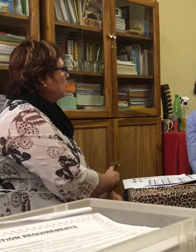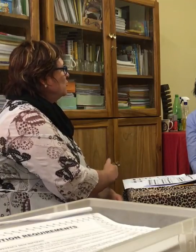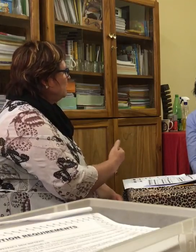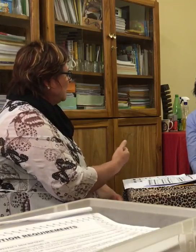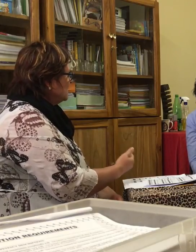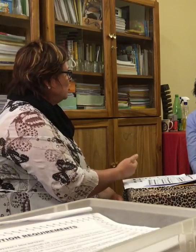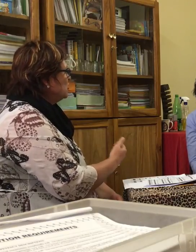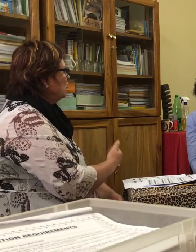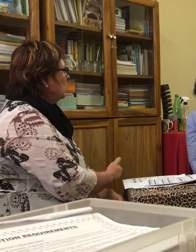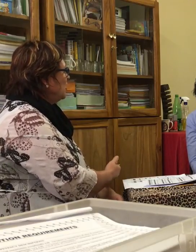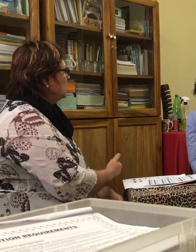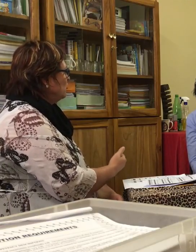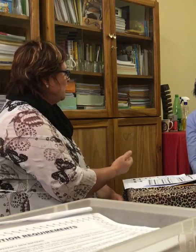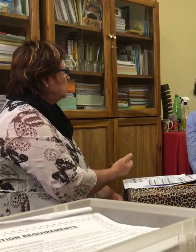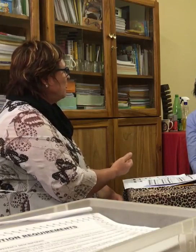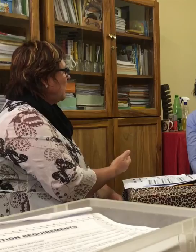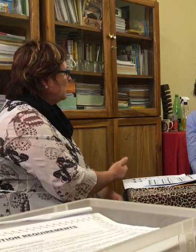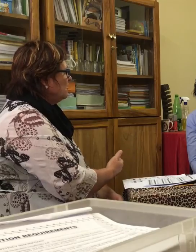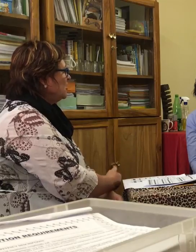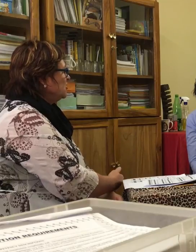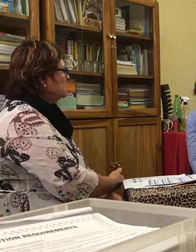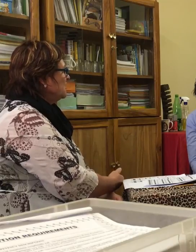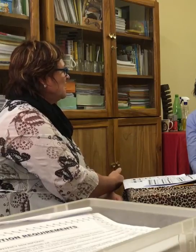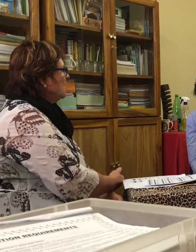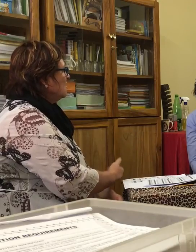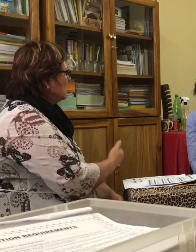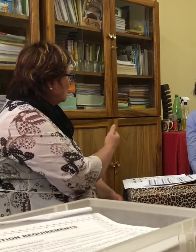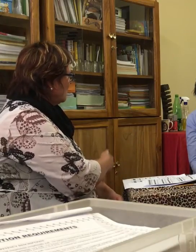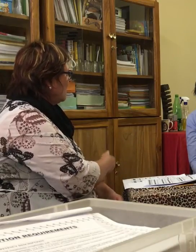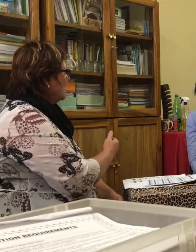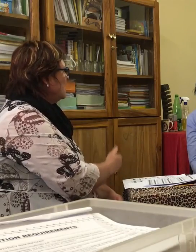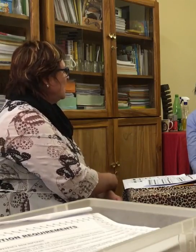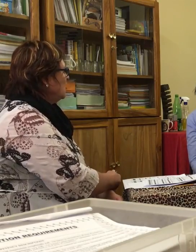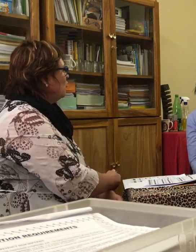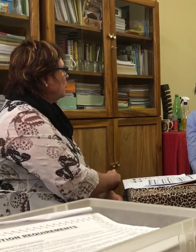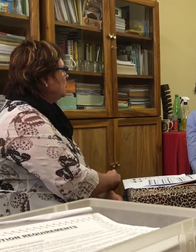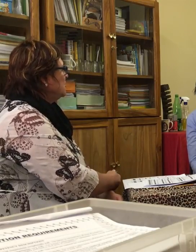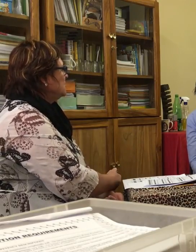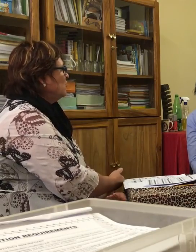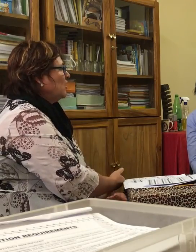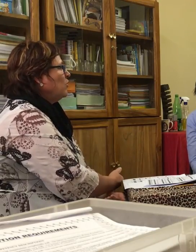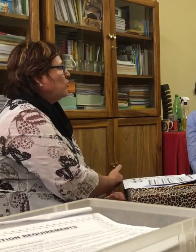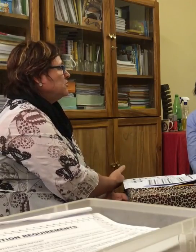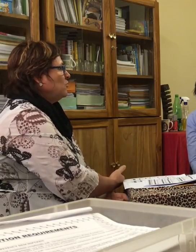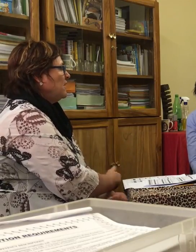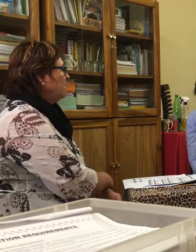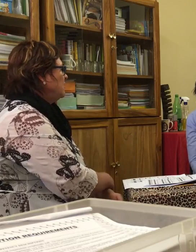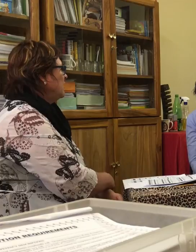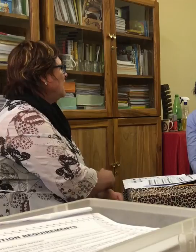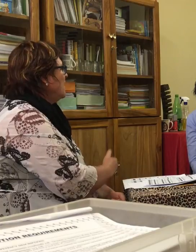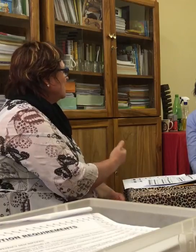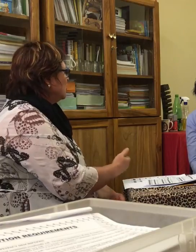because there's also learners or kids from other regions that are here in your region so they will also